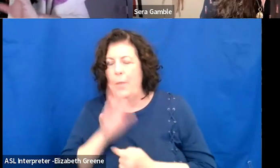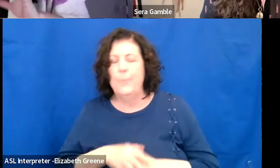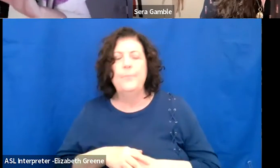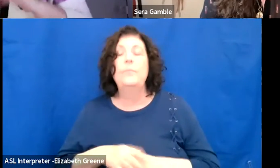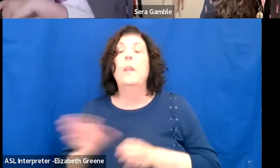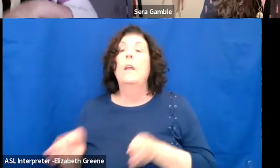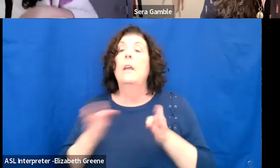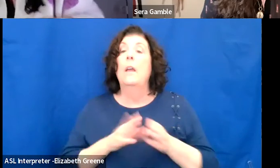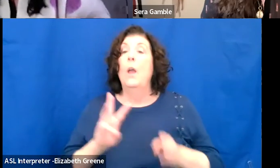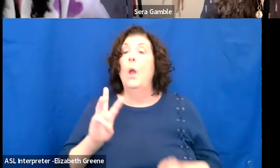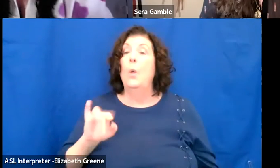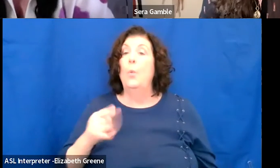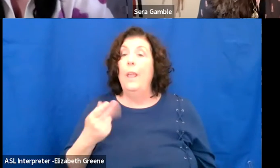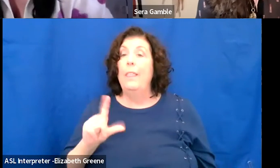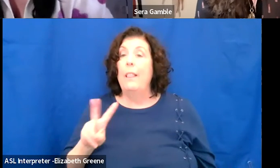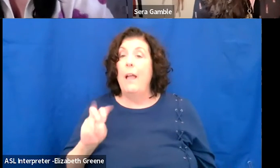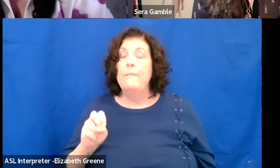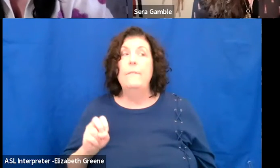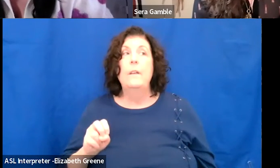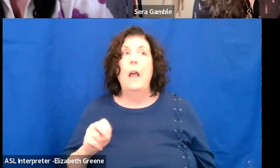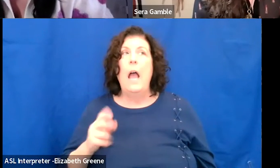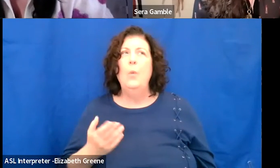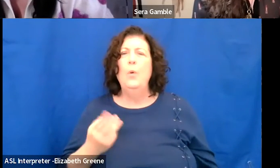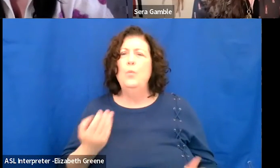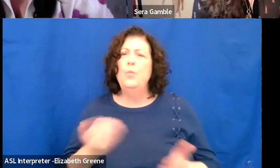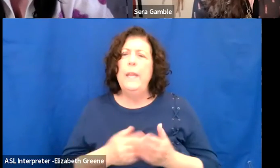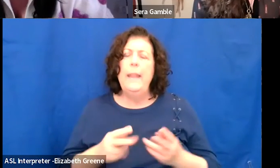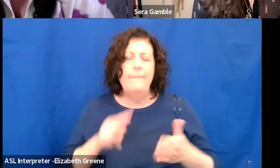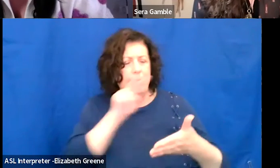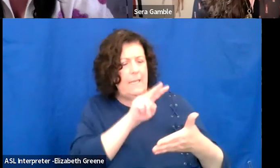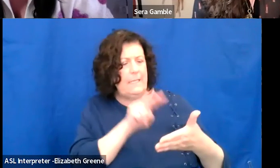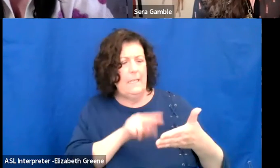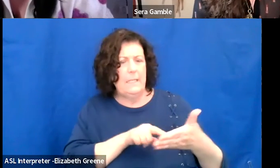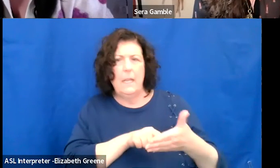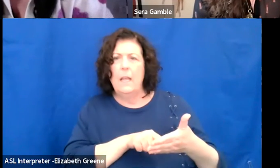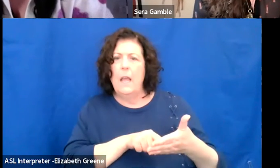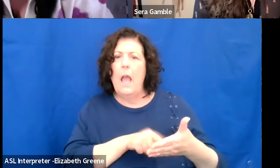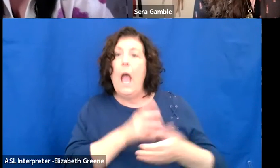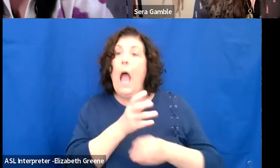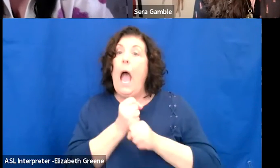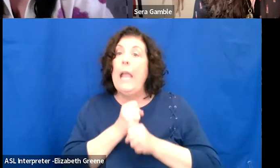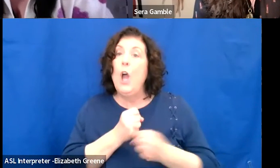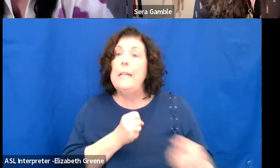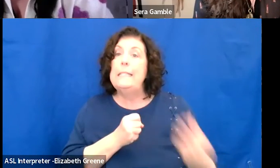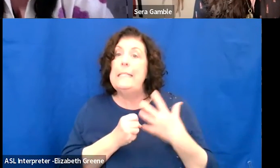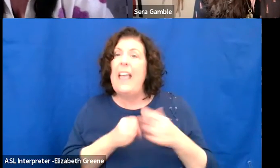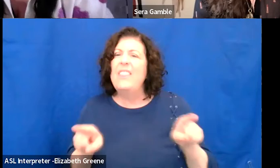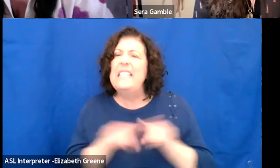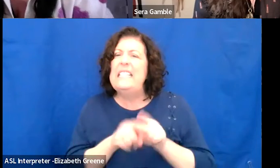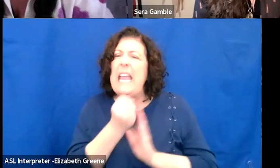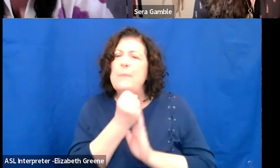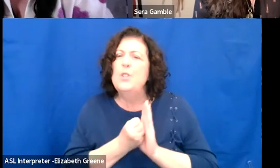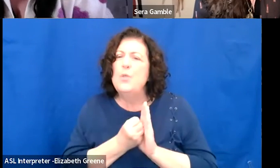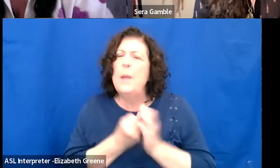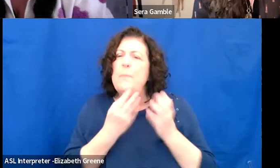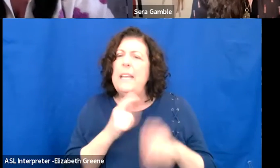it was like, I'm gonna revisit some of these people I really liked. I got sent the same script so many times for writers that I had loved.